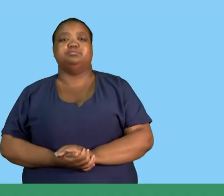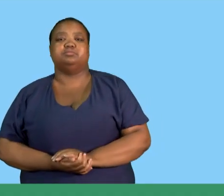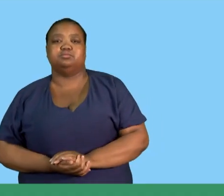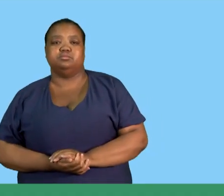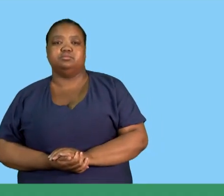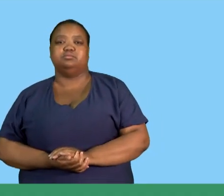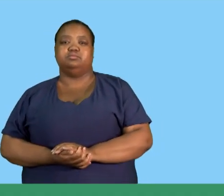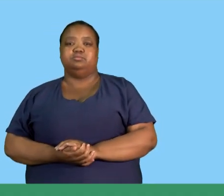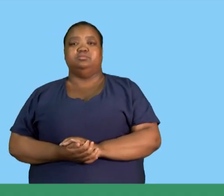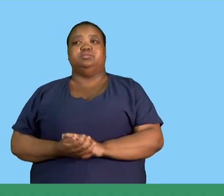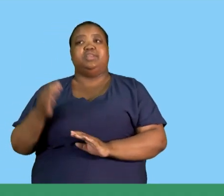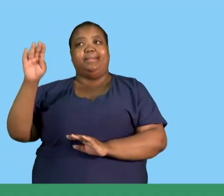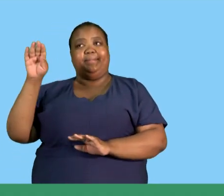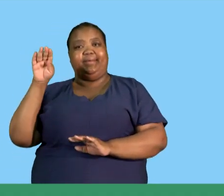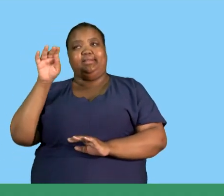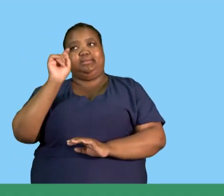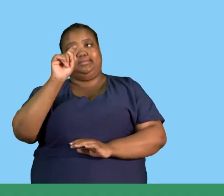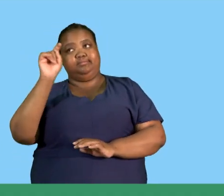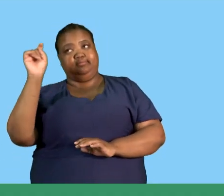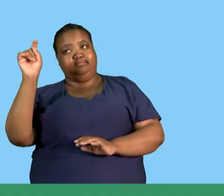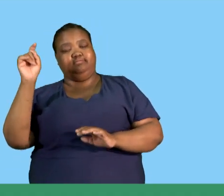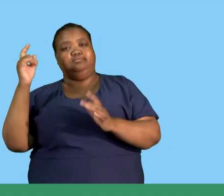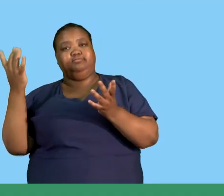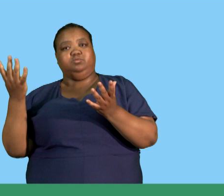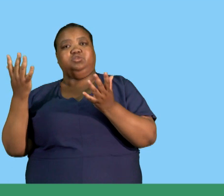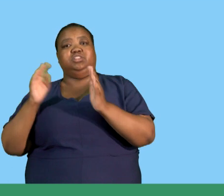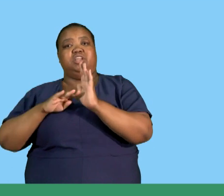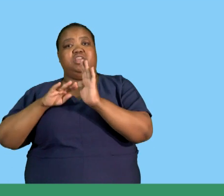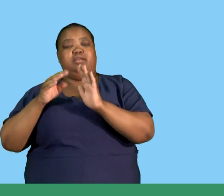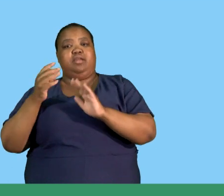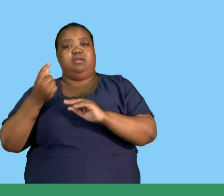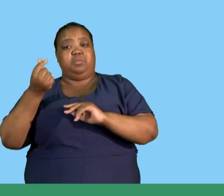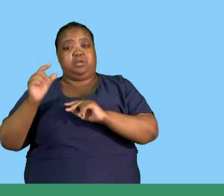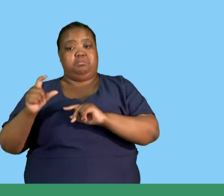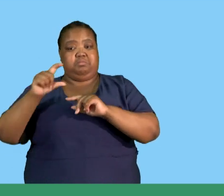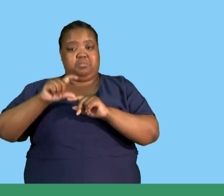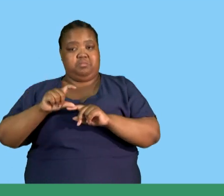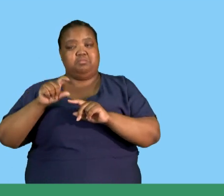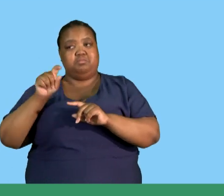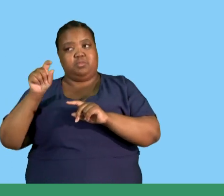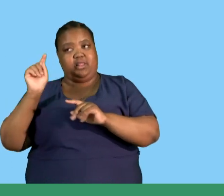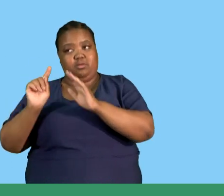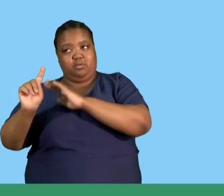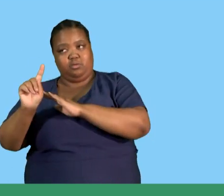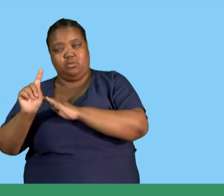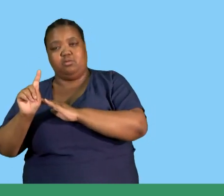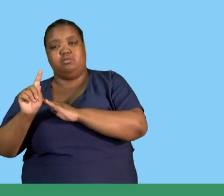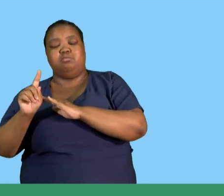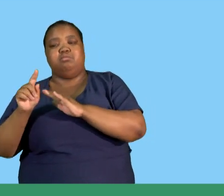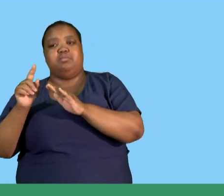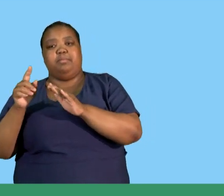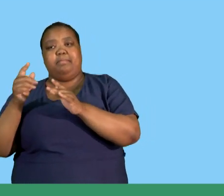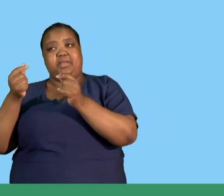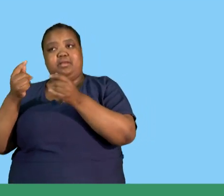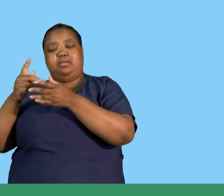money from financial institutions when the interest rates are favorable. Consider exchange rates when